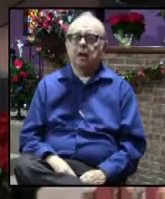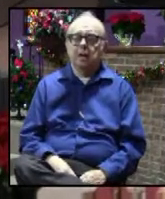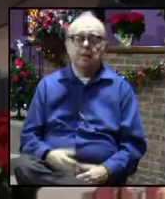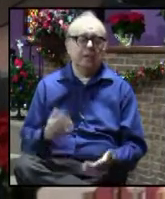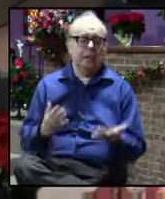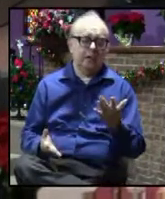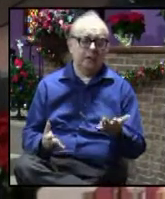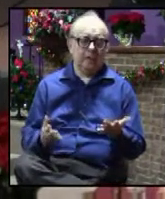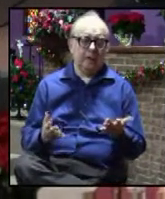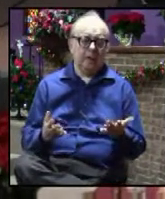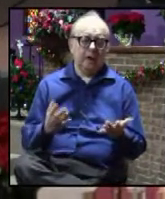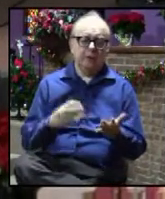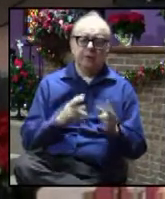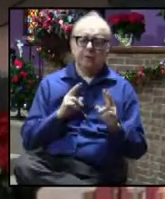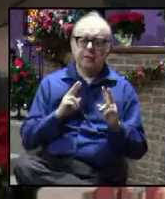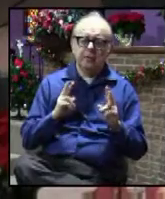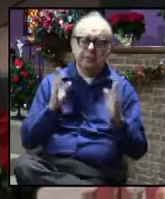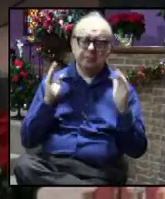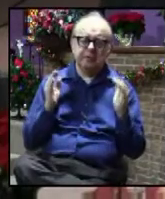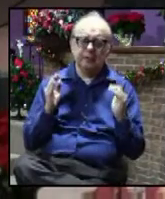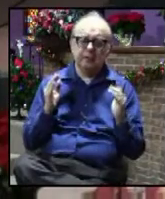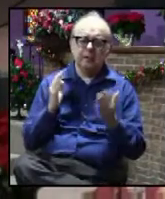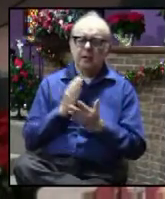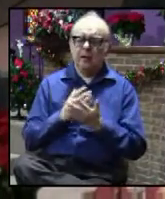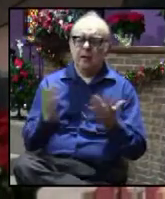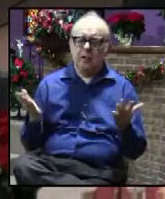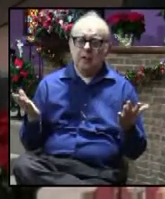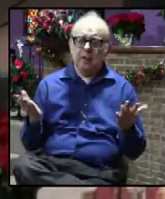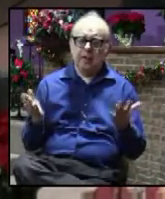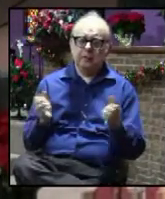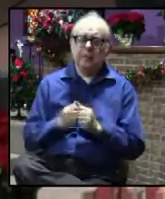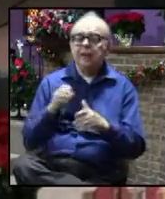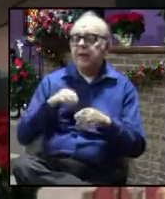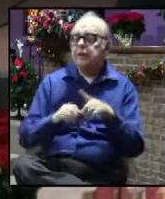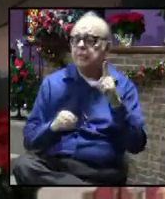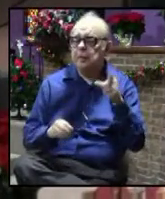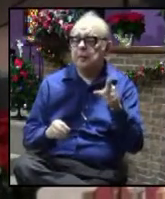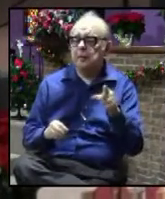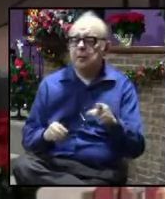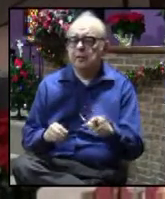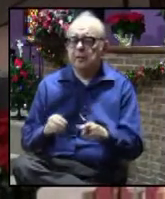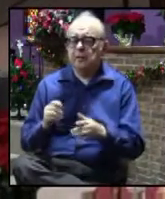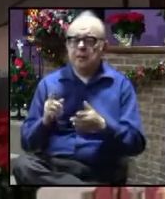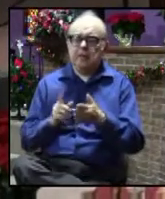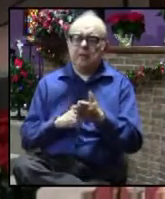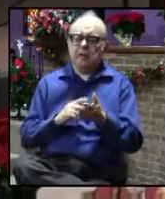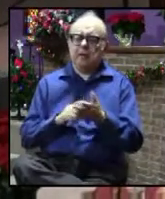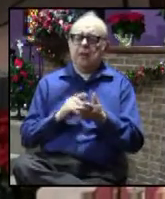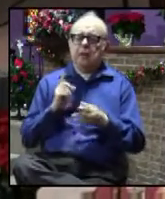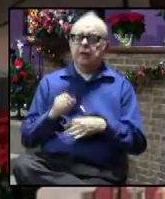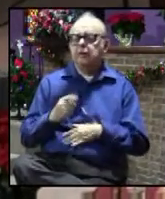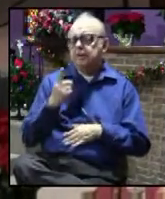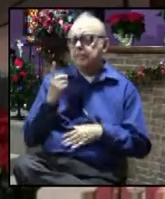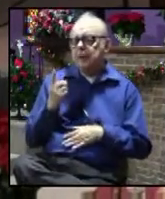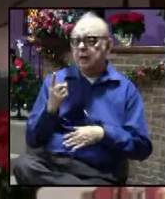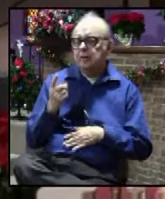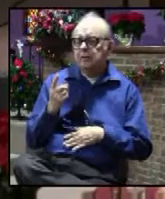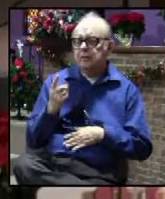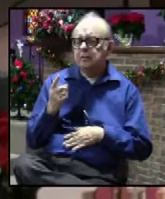Maybe it's what you're looking for, or maybe it's something that's within you. And sometimes you need to realize